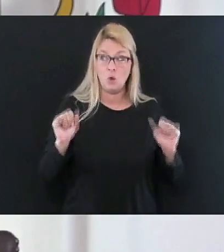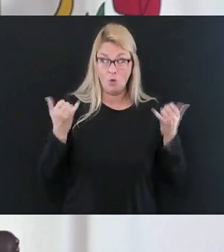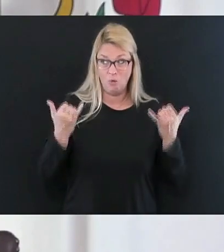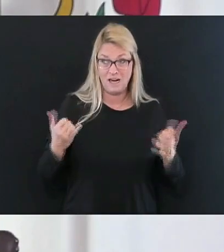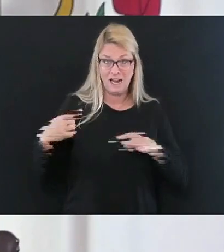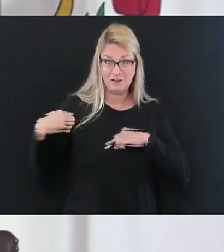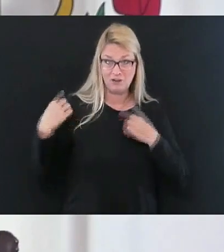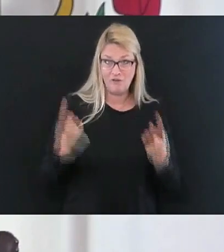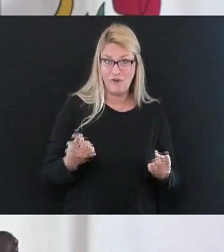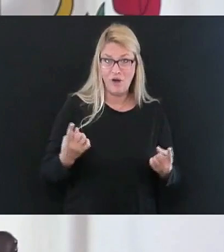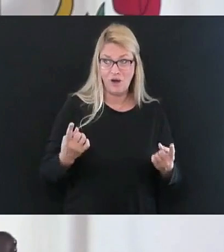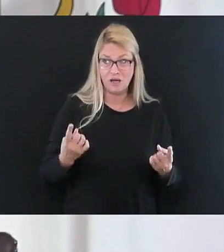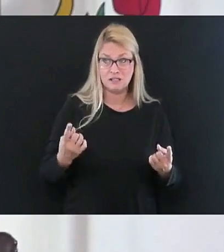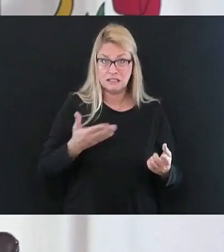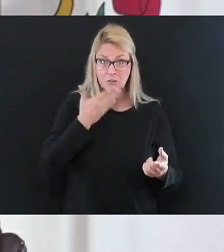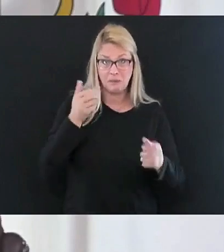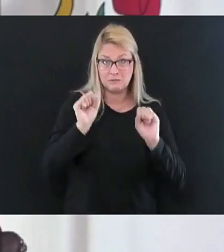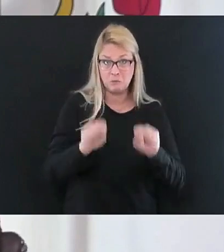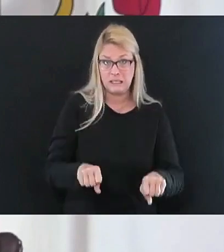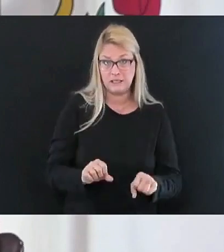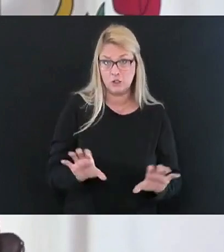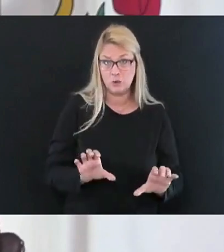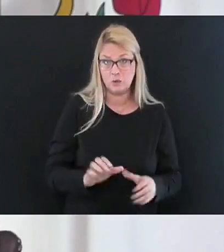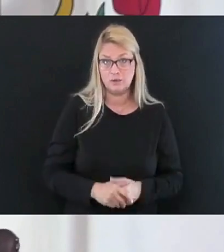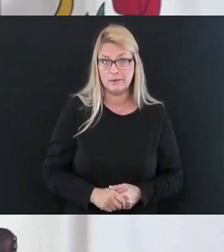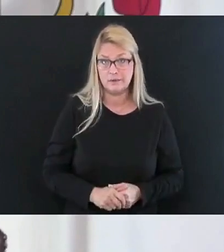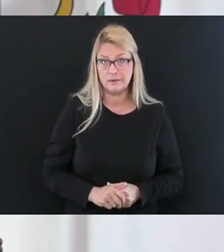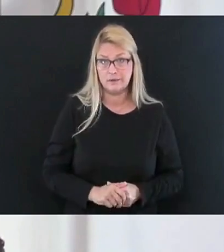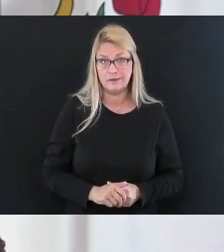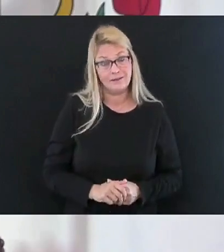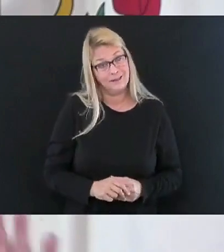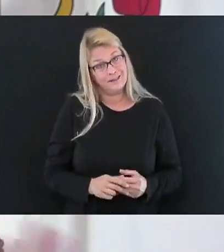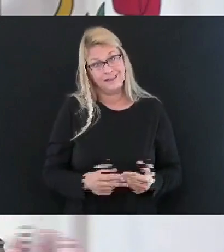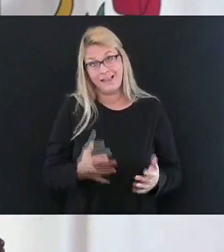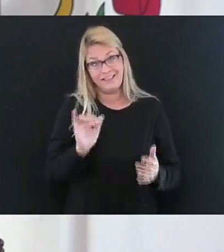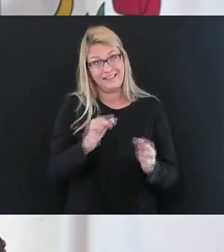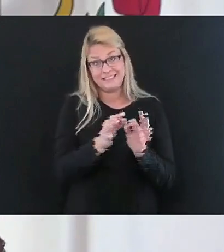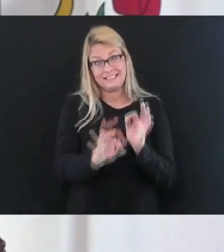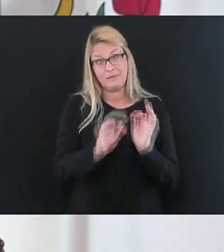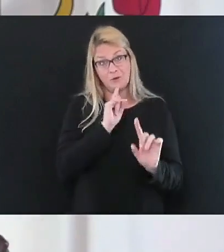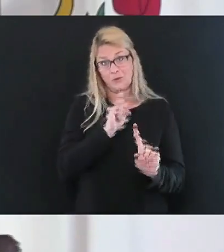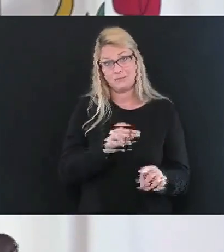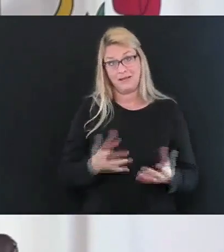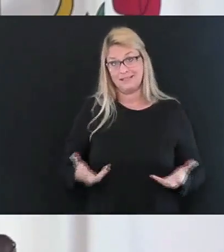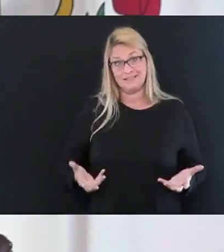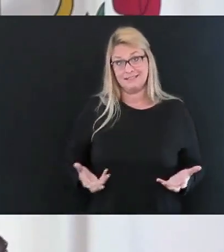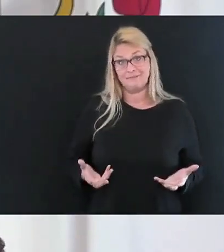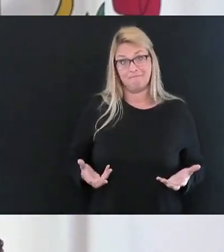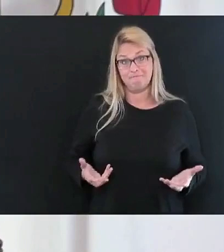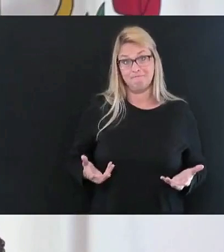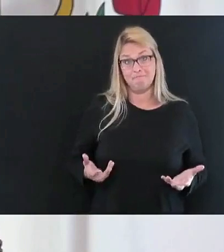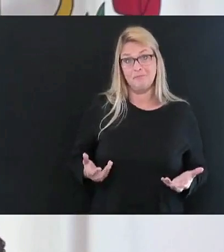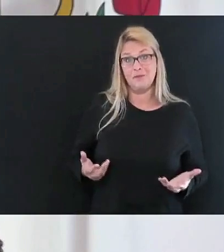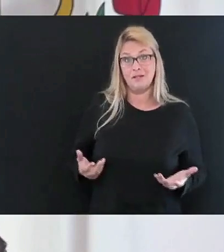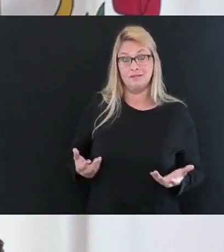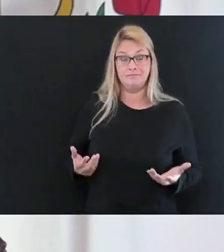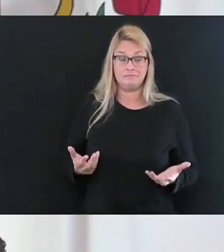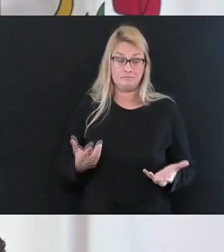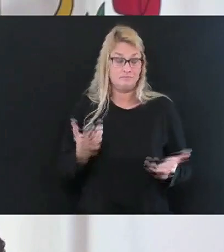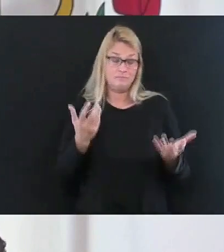very best of our abilities. So it's just as simple as this. You know, we could